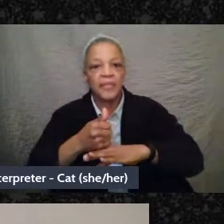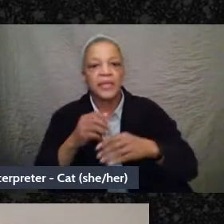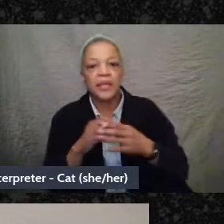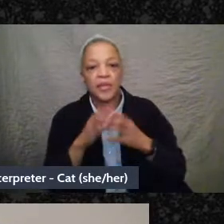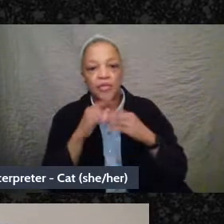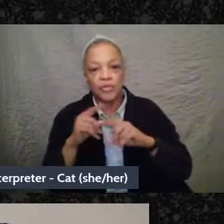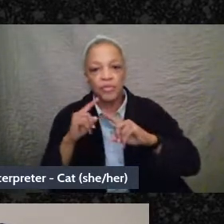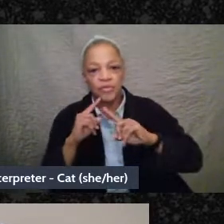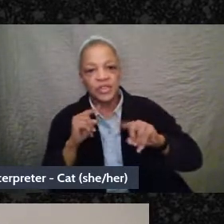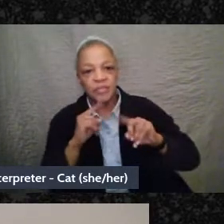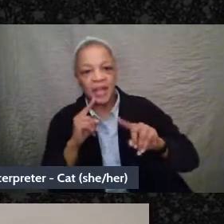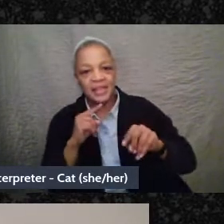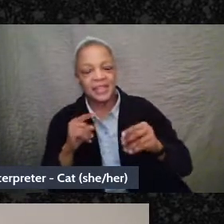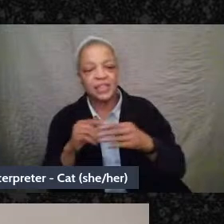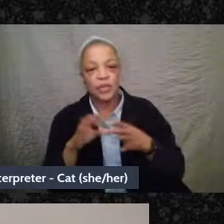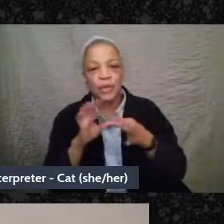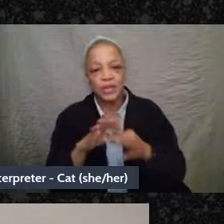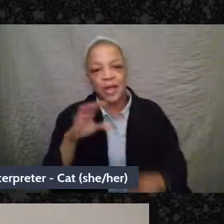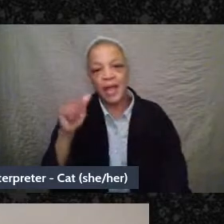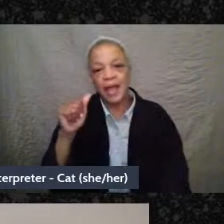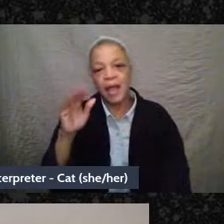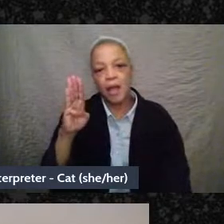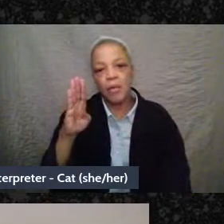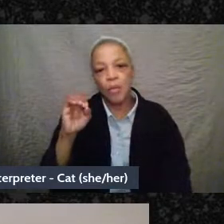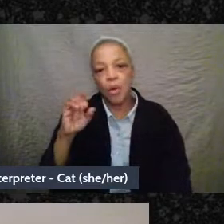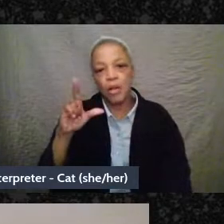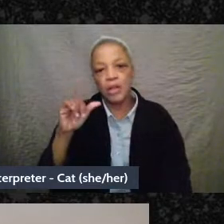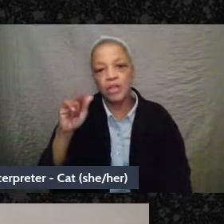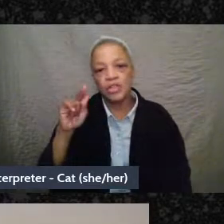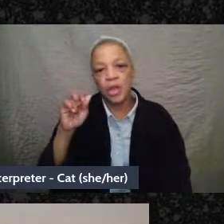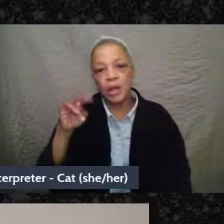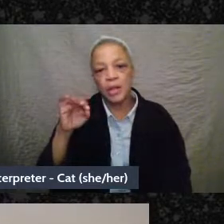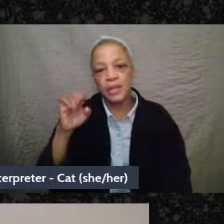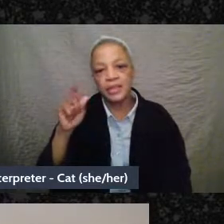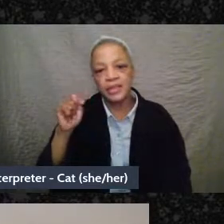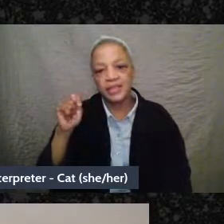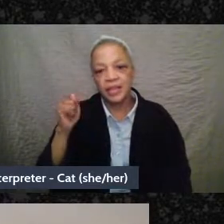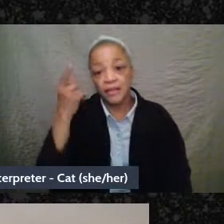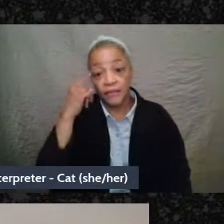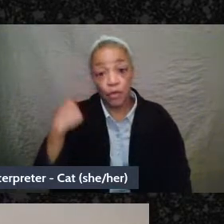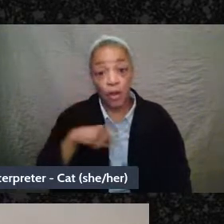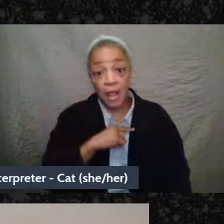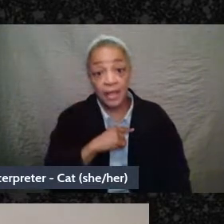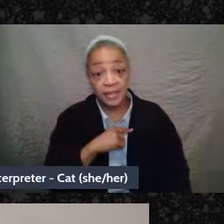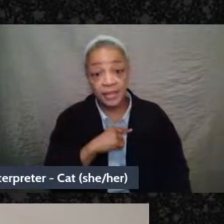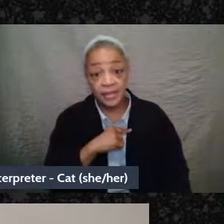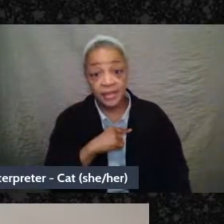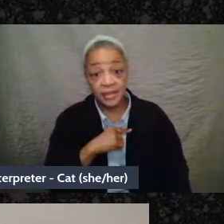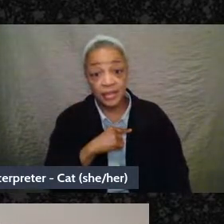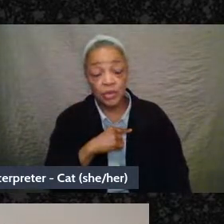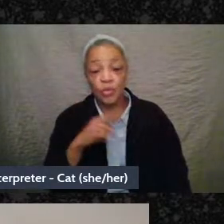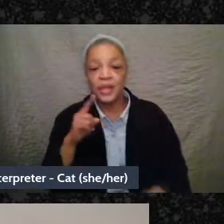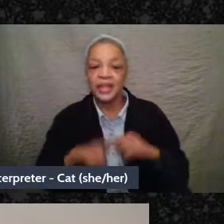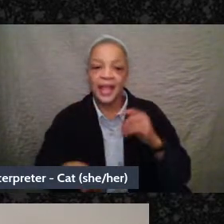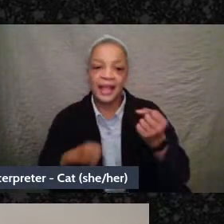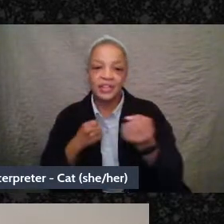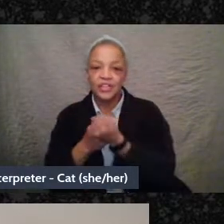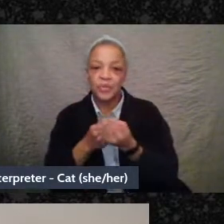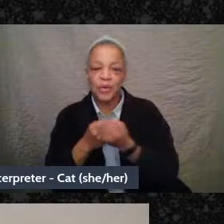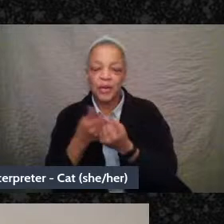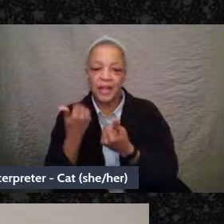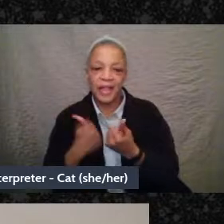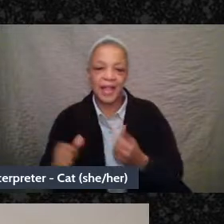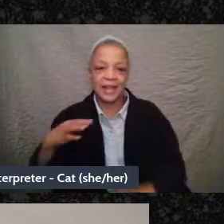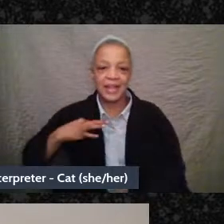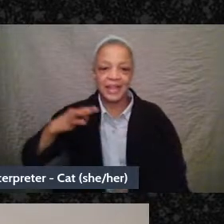the way that is abolitionist. But I think that for us, we cannot like endorse any candidate, one, because we're not